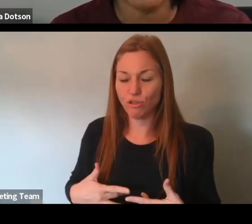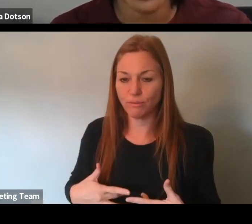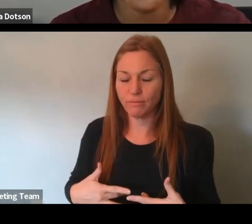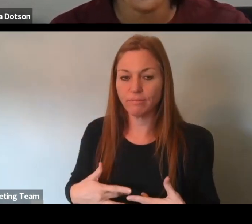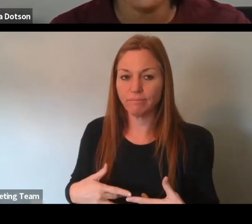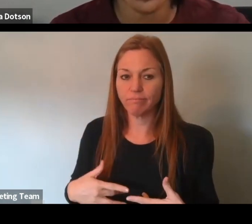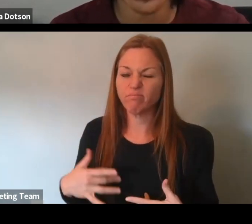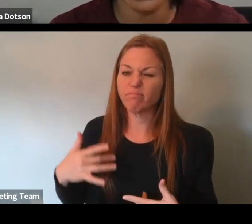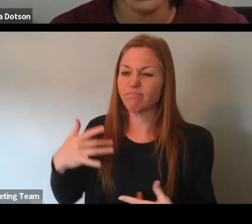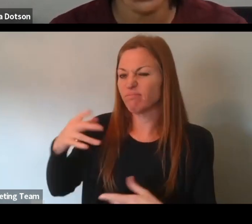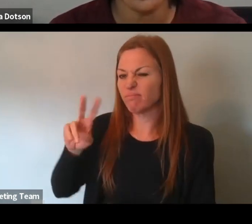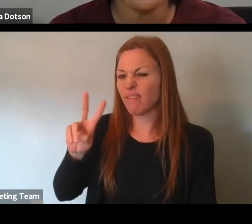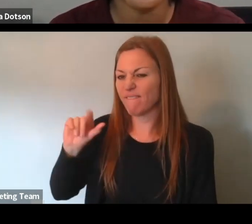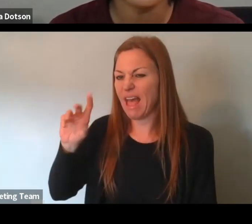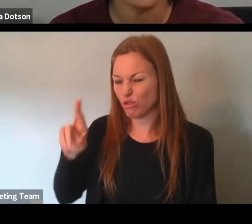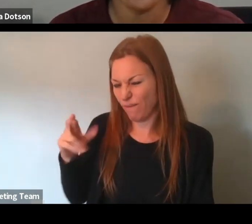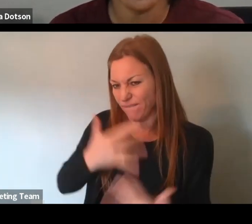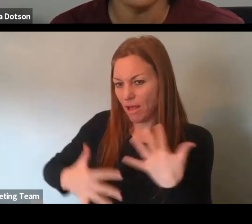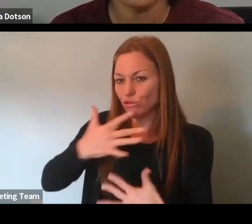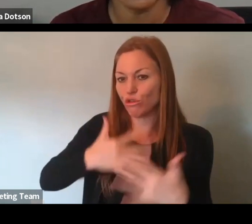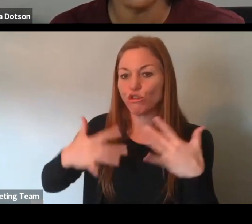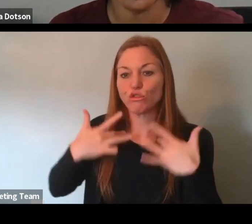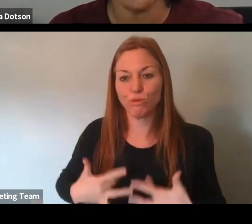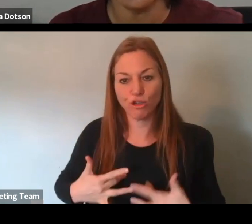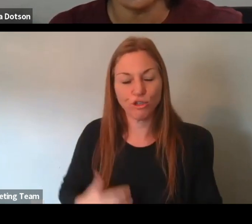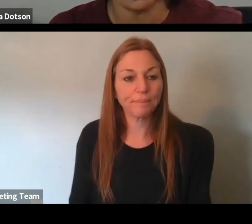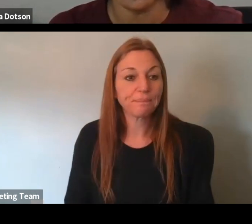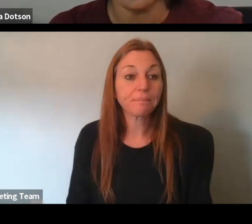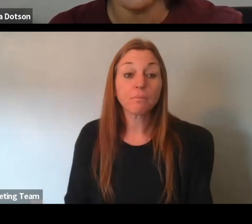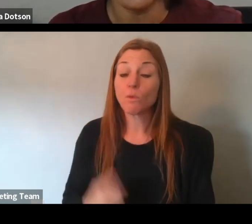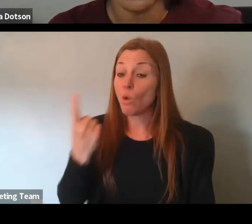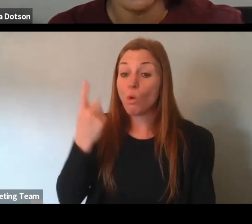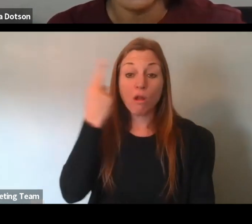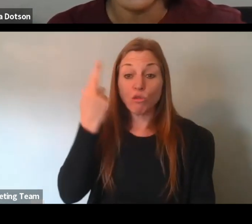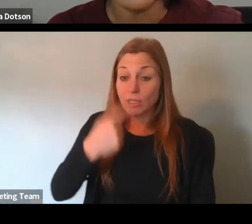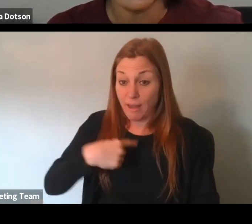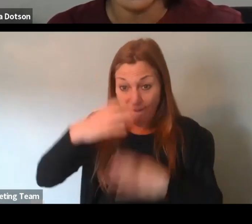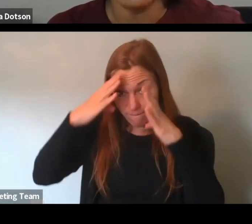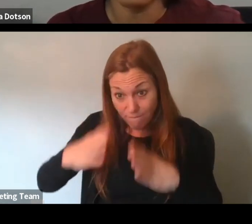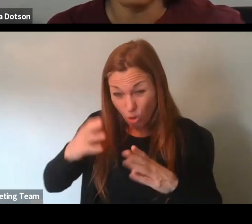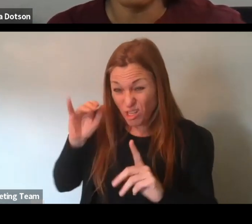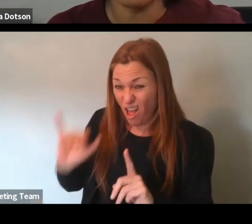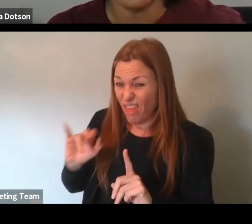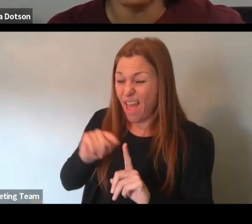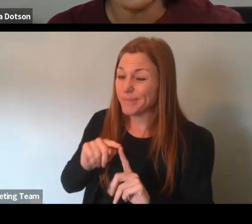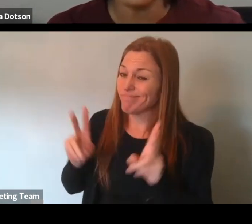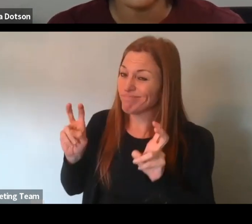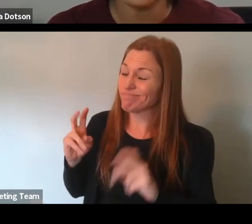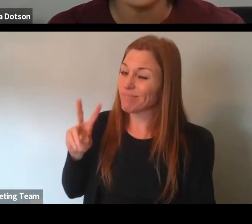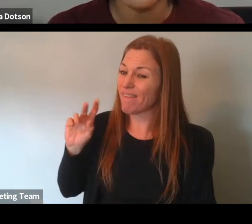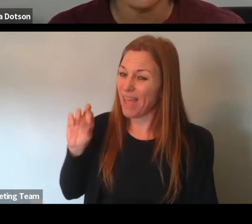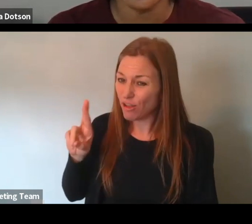So one reason why I focus on vascular depression, which is a subtype of depression in older adults,